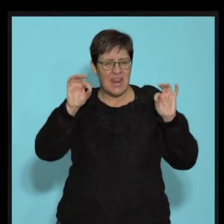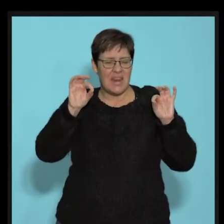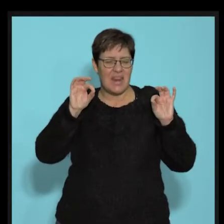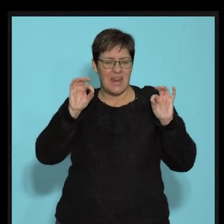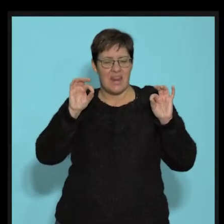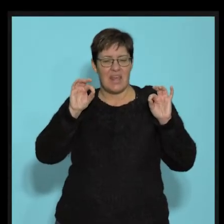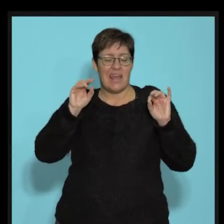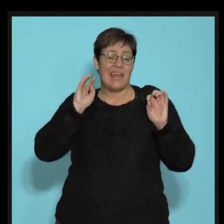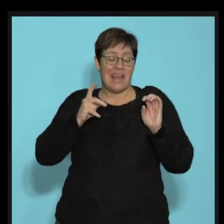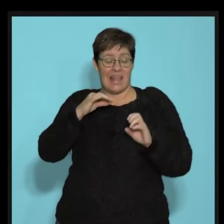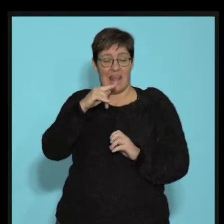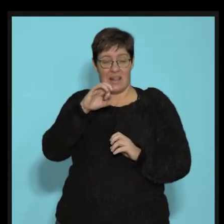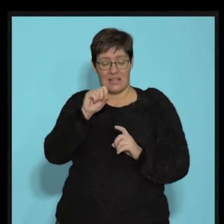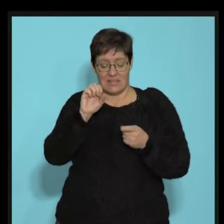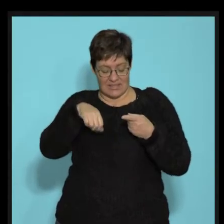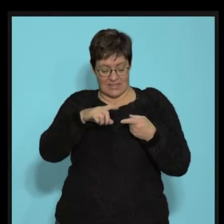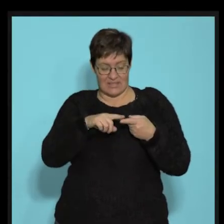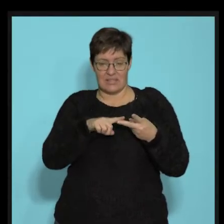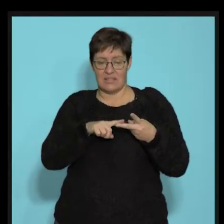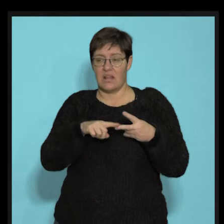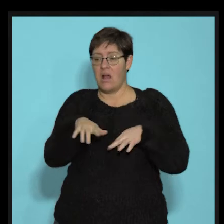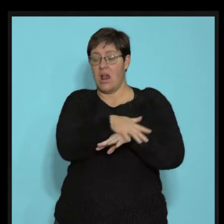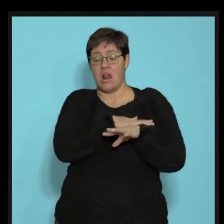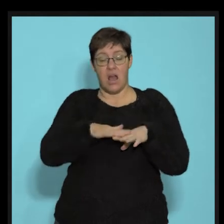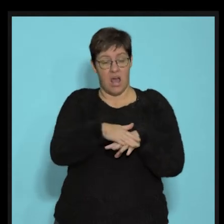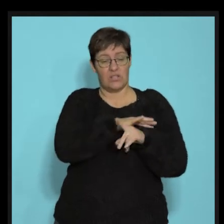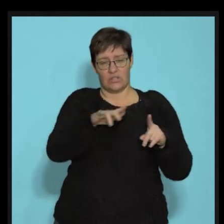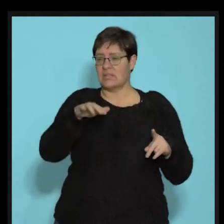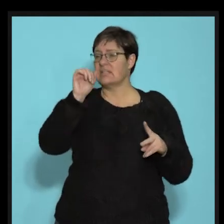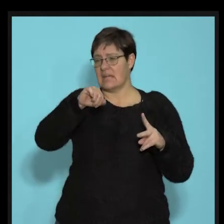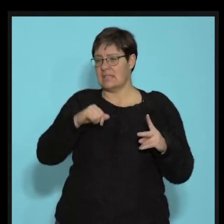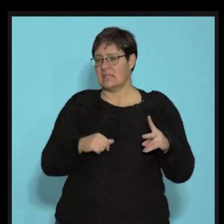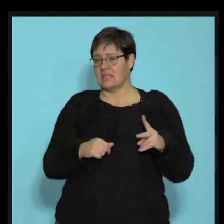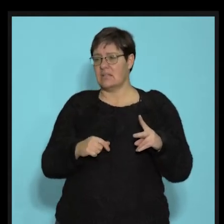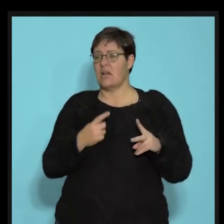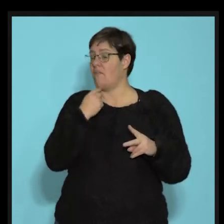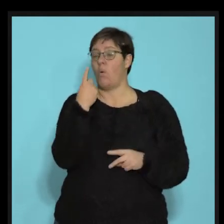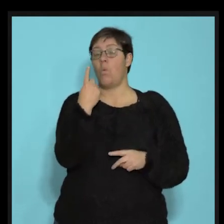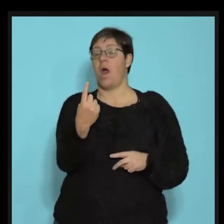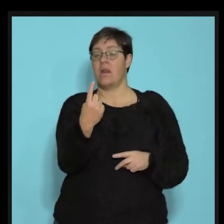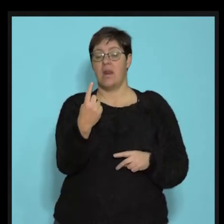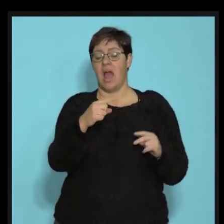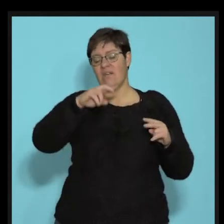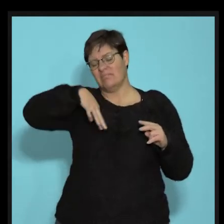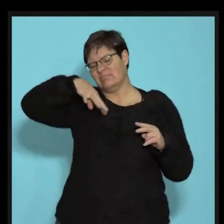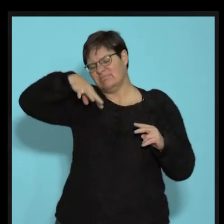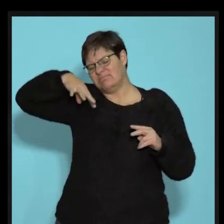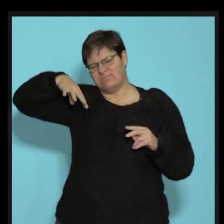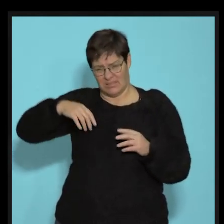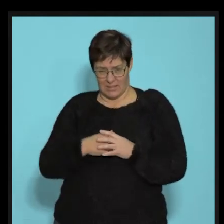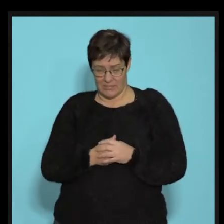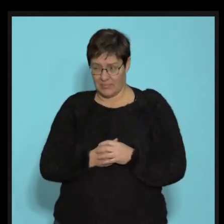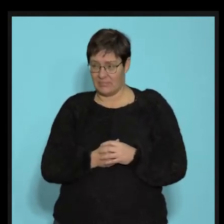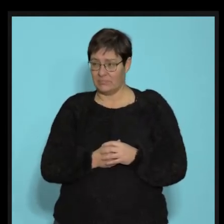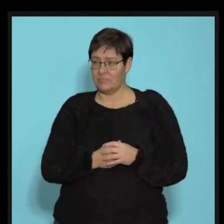Yes. Do they have a large surface area? Definitely. I don't have one solid one. I've got lots and lots of them. Okay,